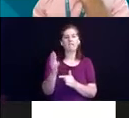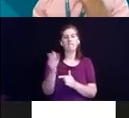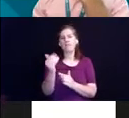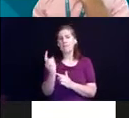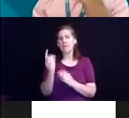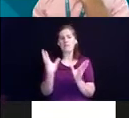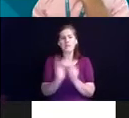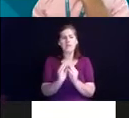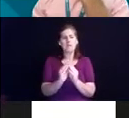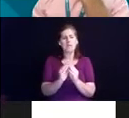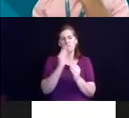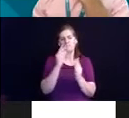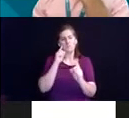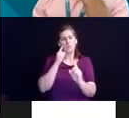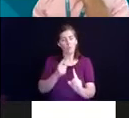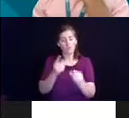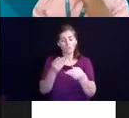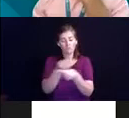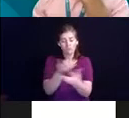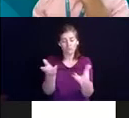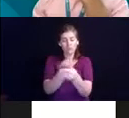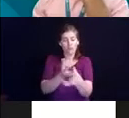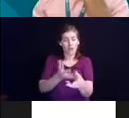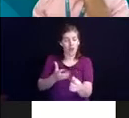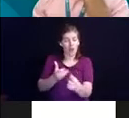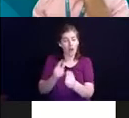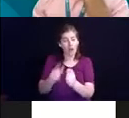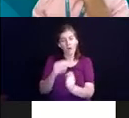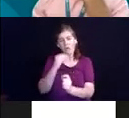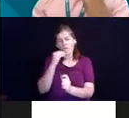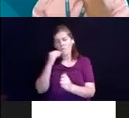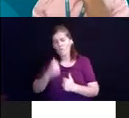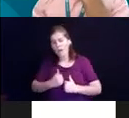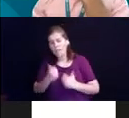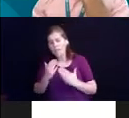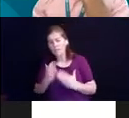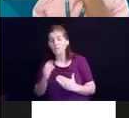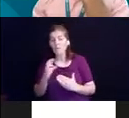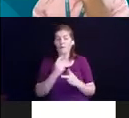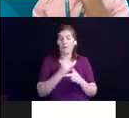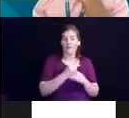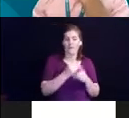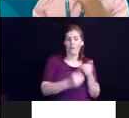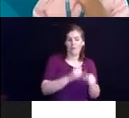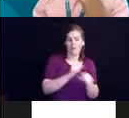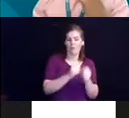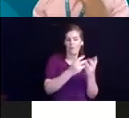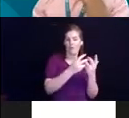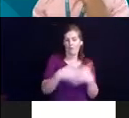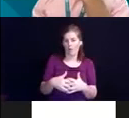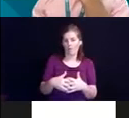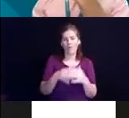share important information and updates about residents or care processes and workflow, in this case, related